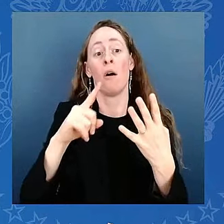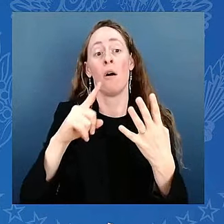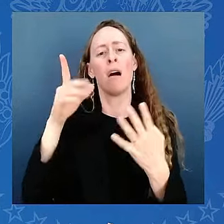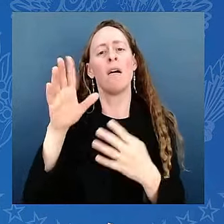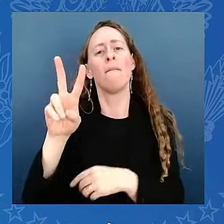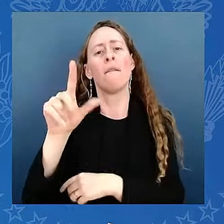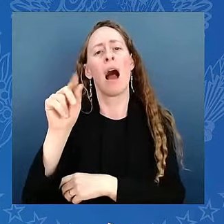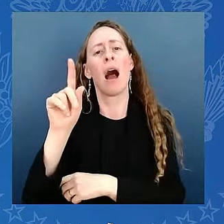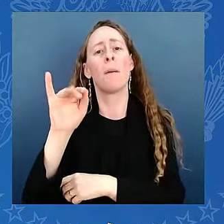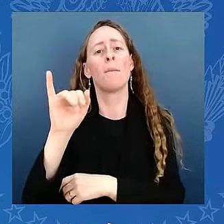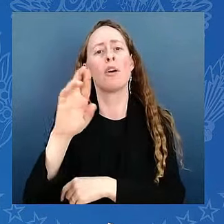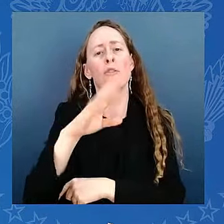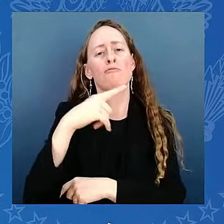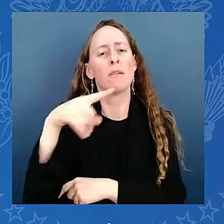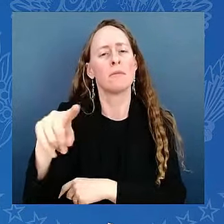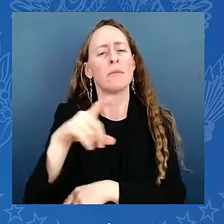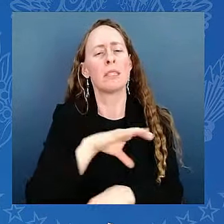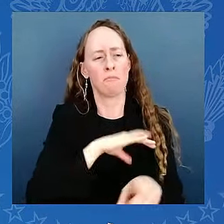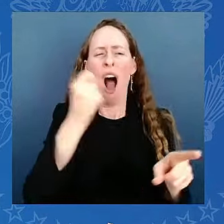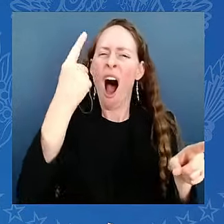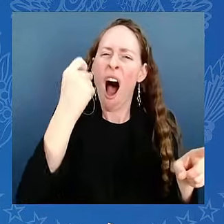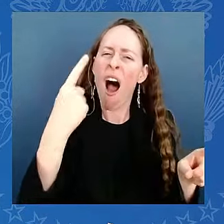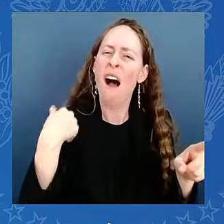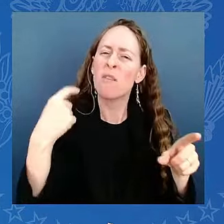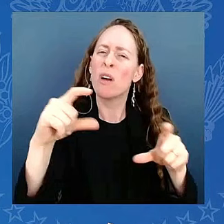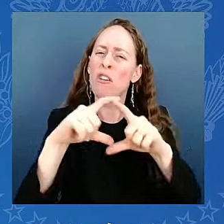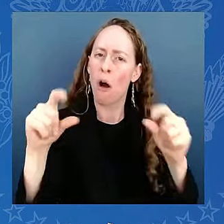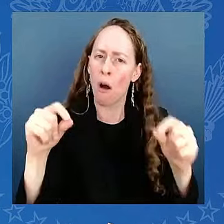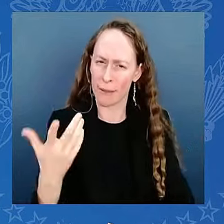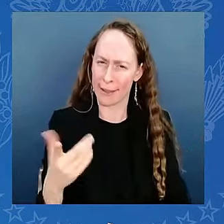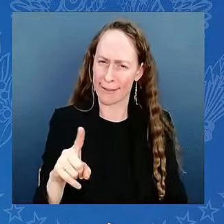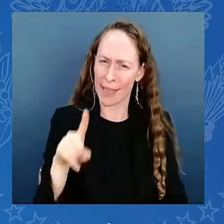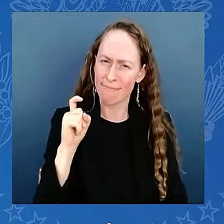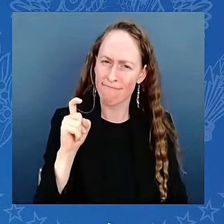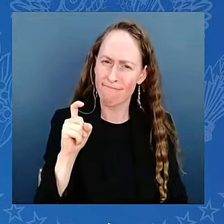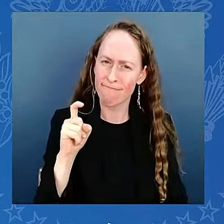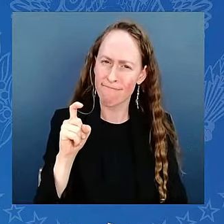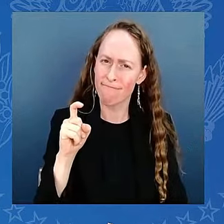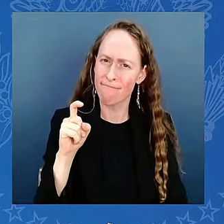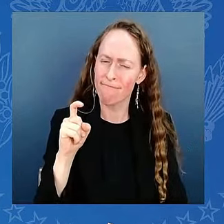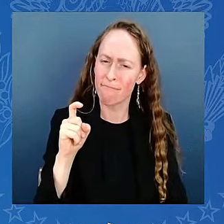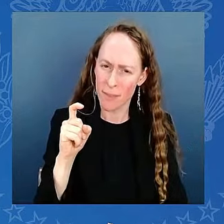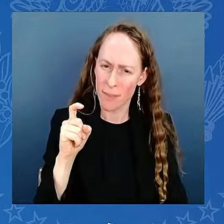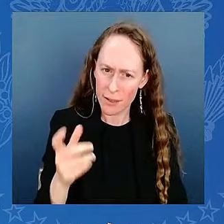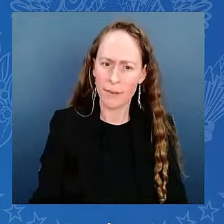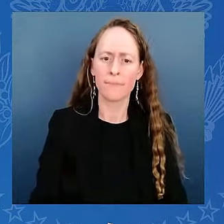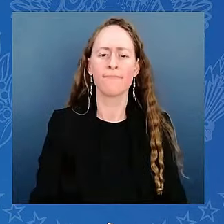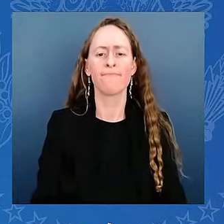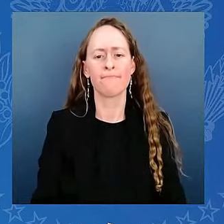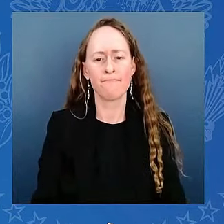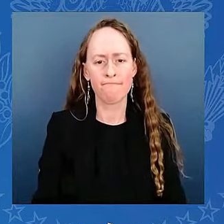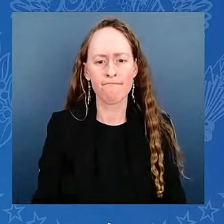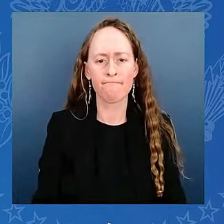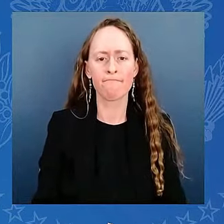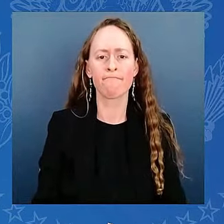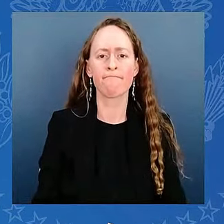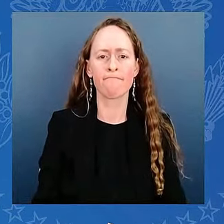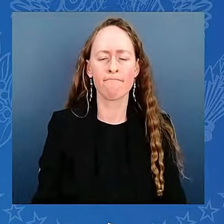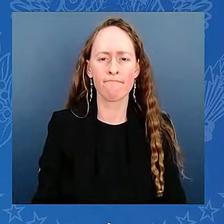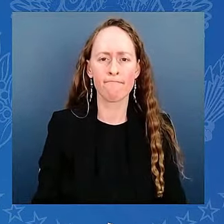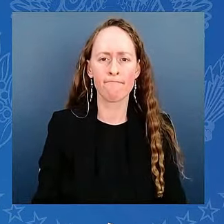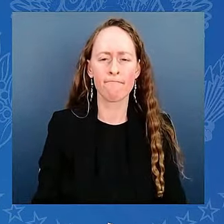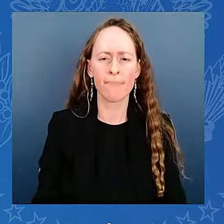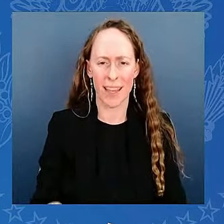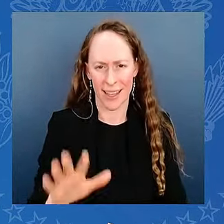and was a pallbearer at my friend John McCain's funeral with me. He spoke out against Putin's regime, and for that he